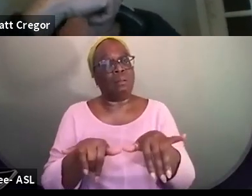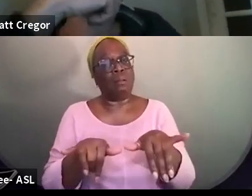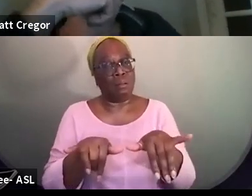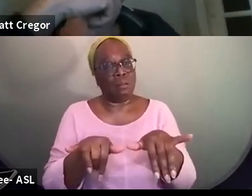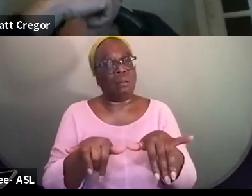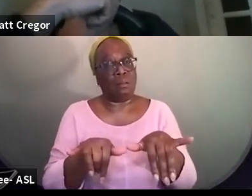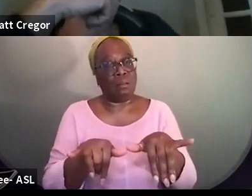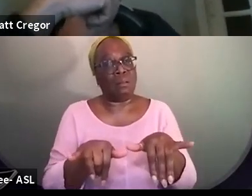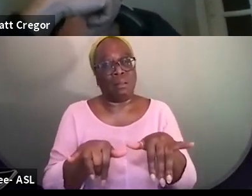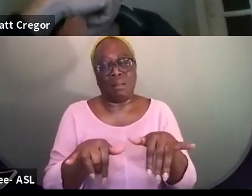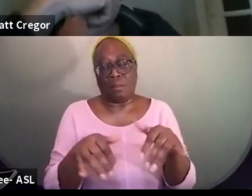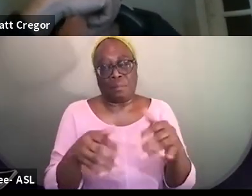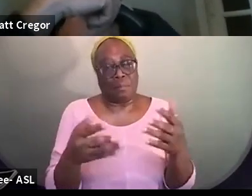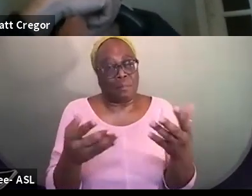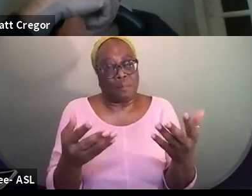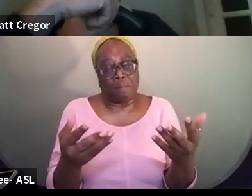many distinct